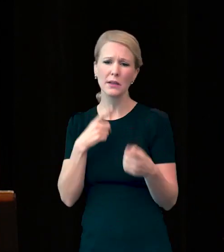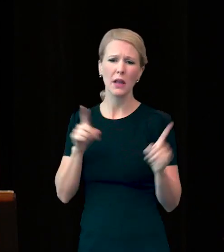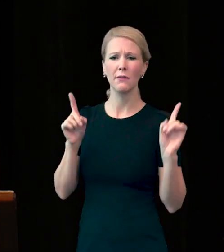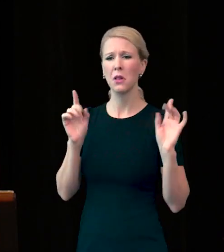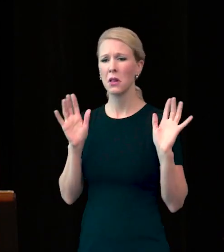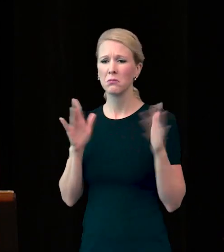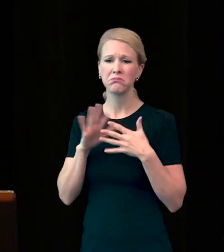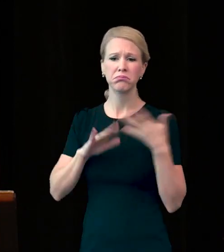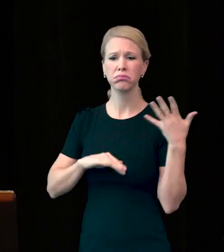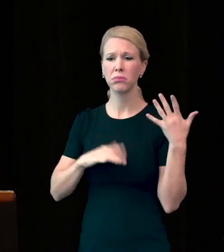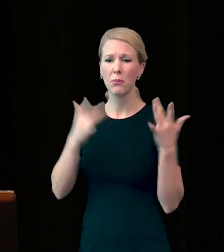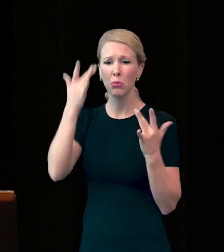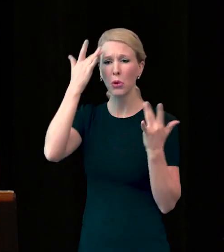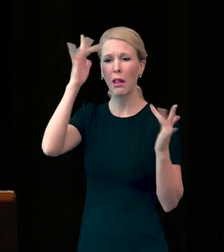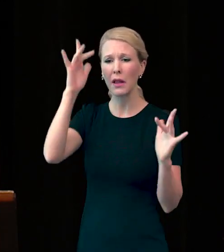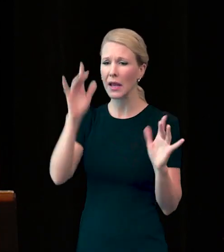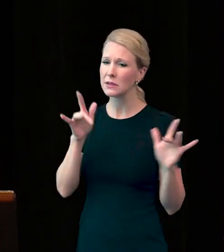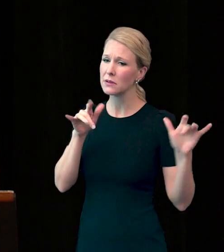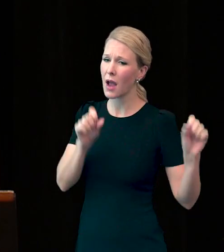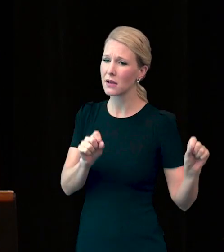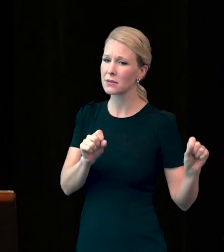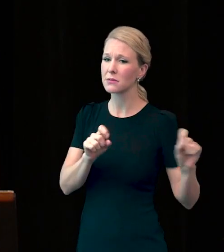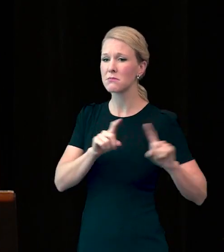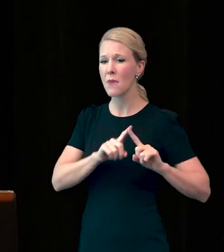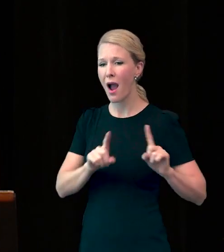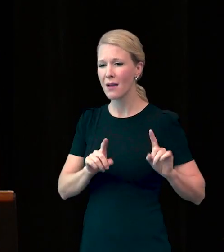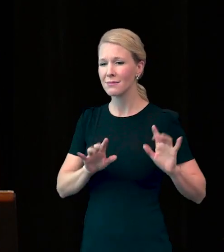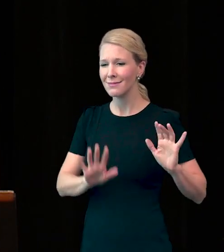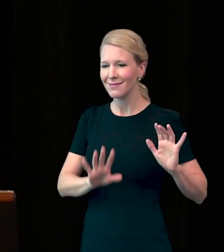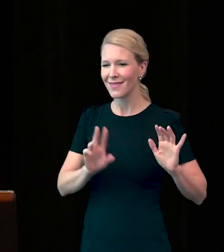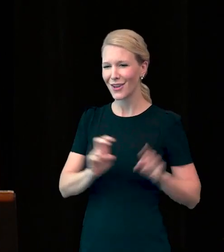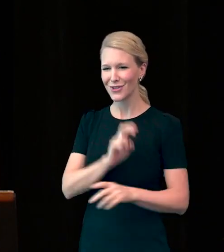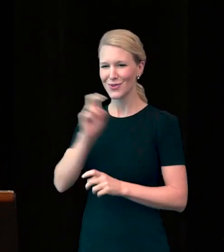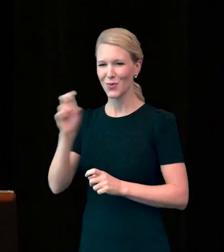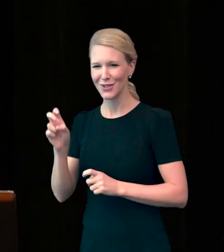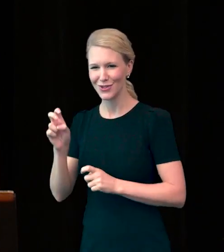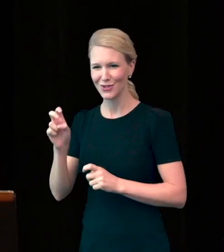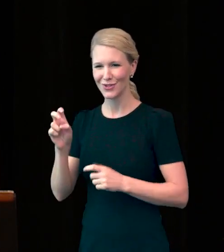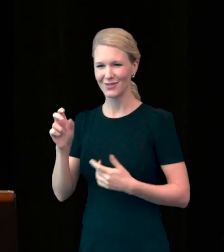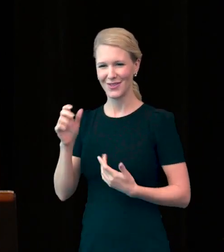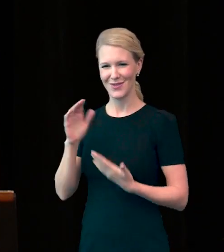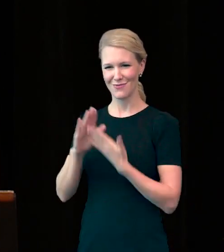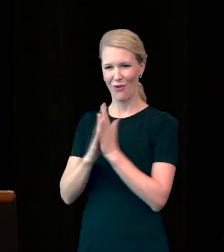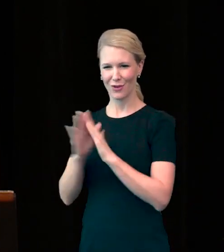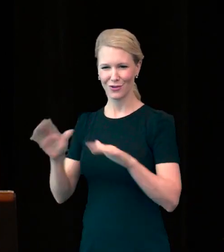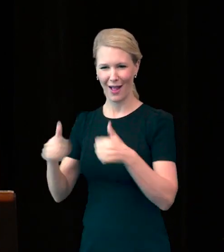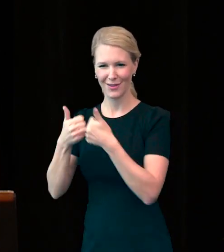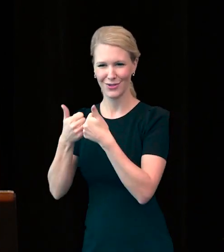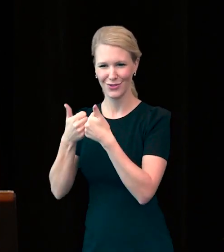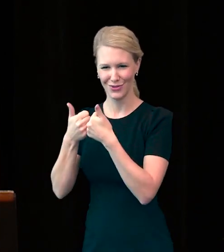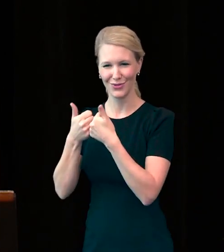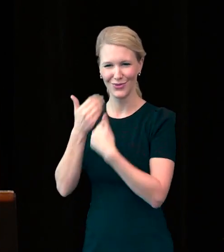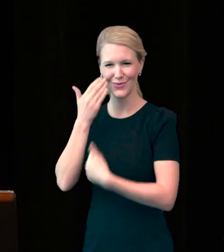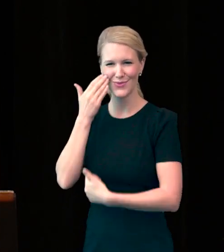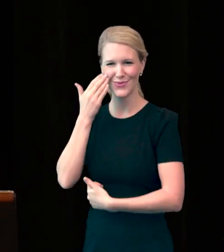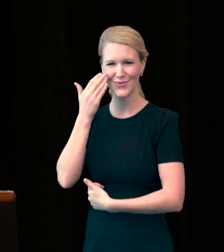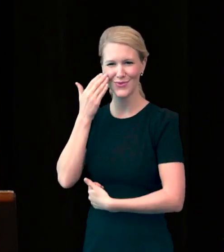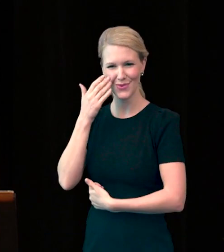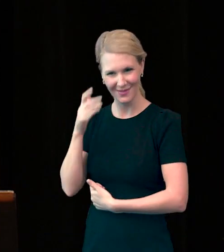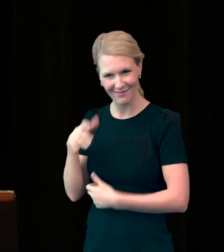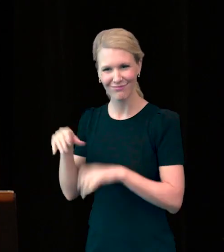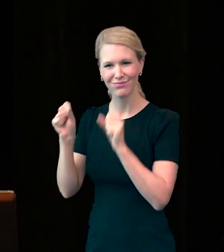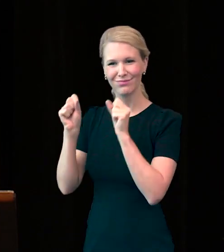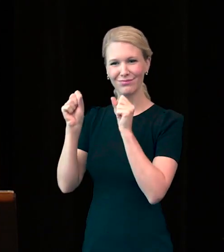they came here, and they were brilliant at what they did. But a person who always seeks the best has a